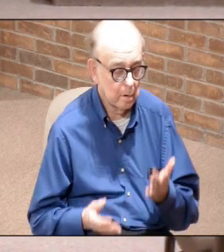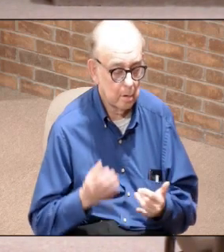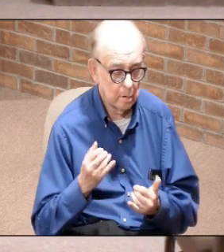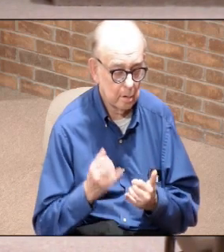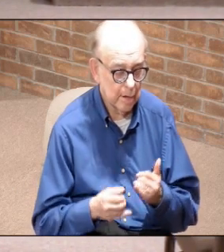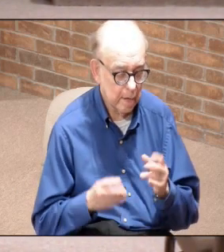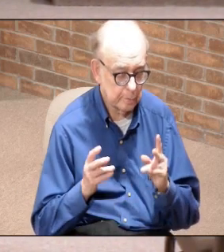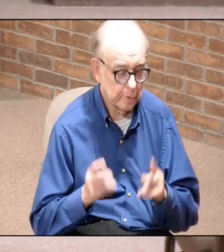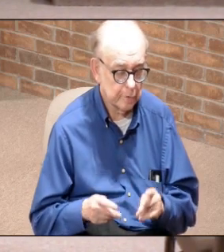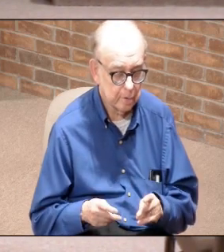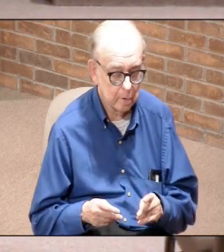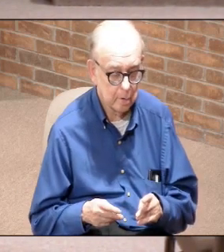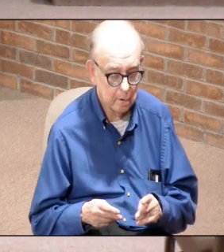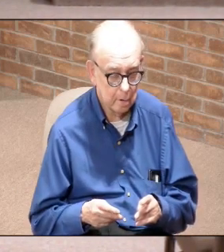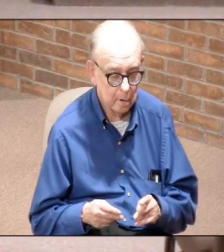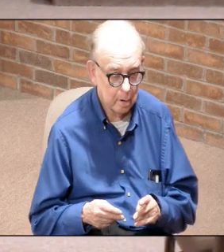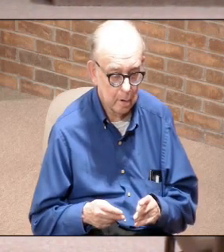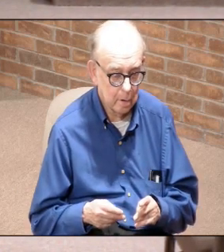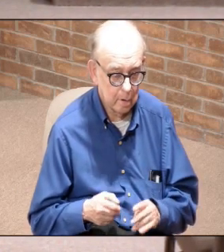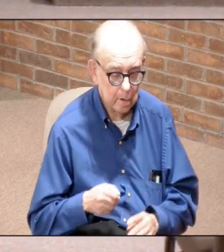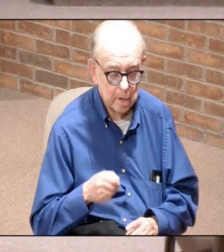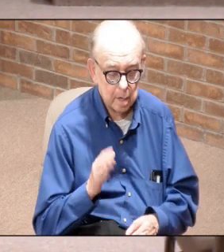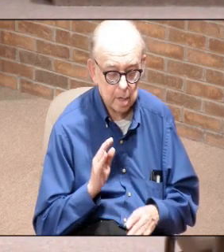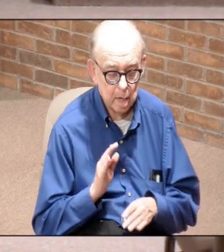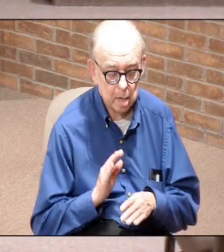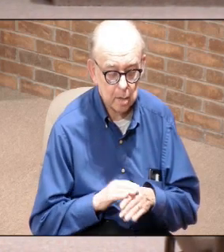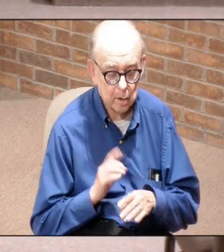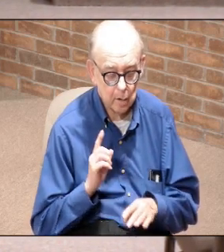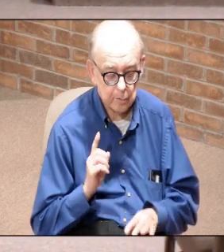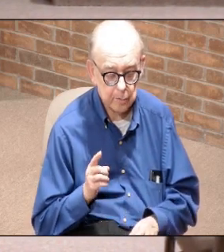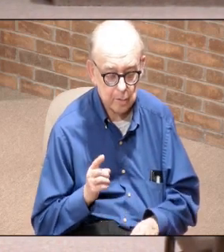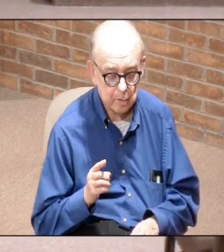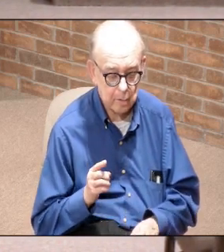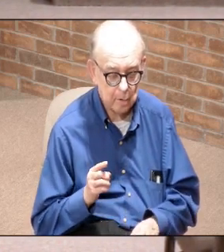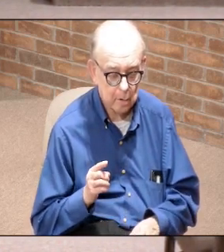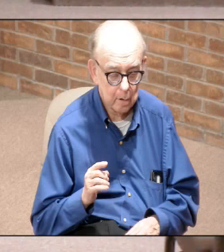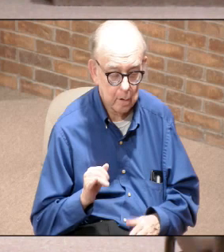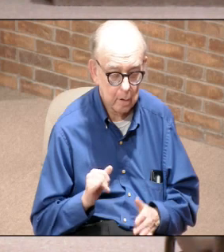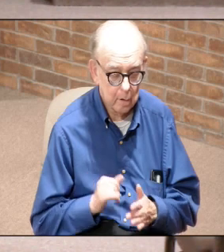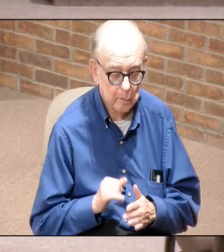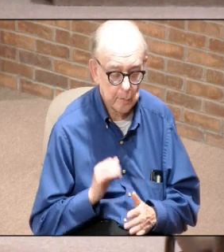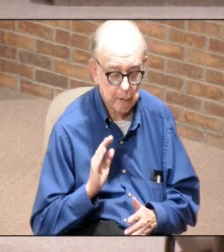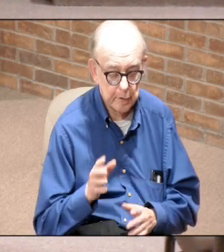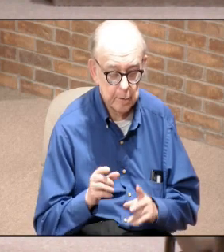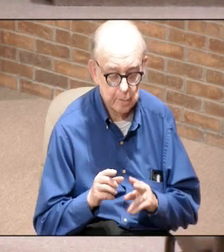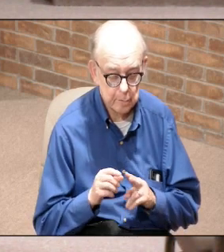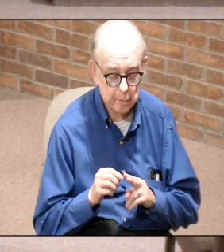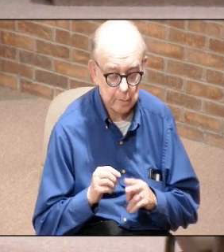last person before God calls the end. That may be yours.